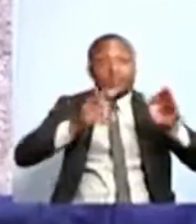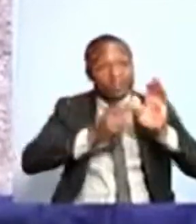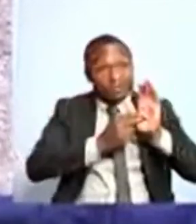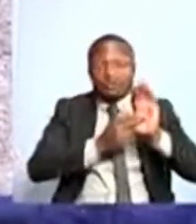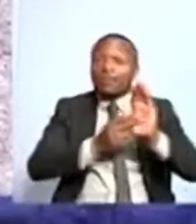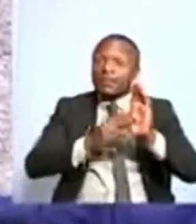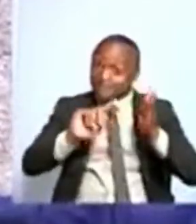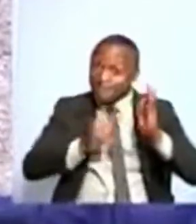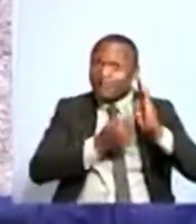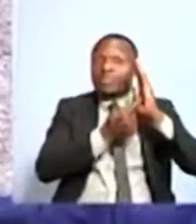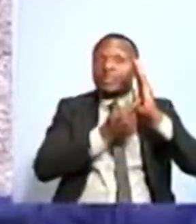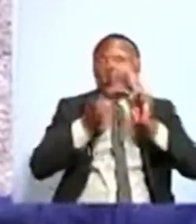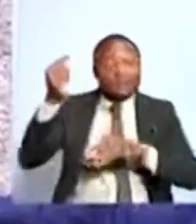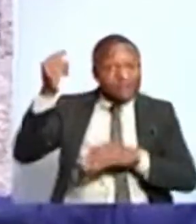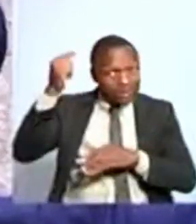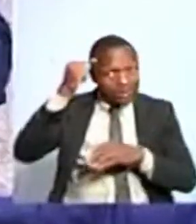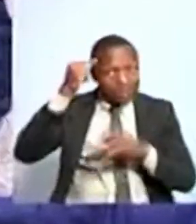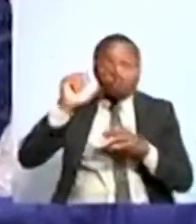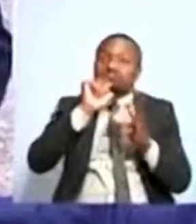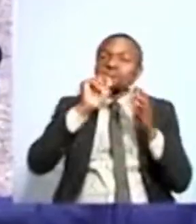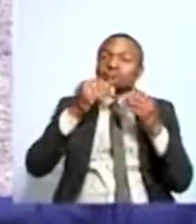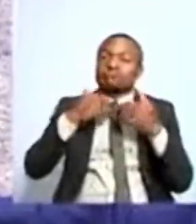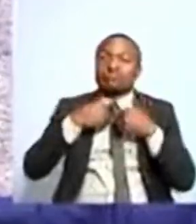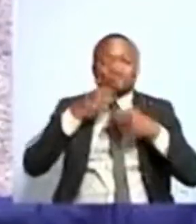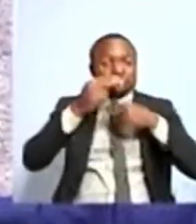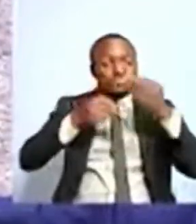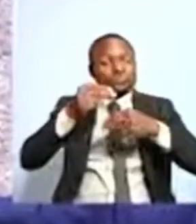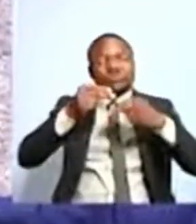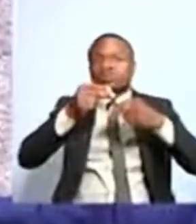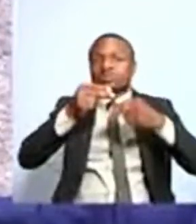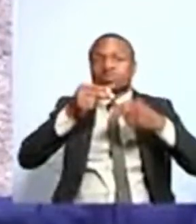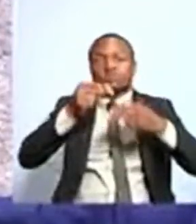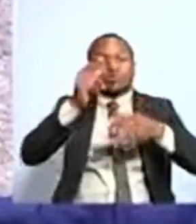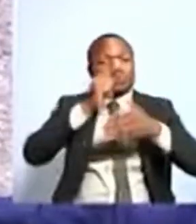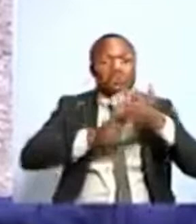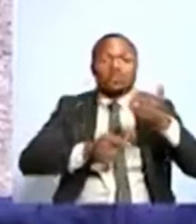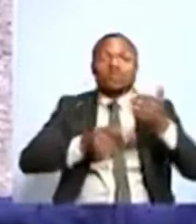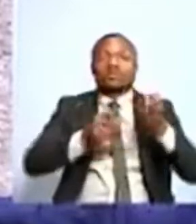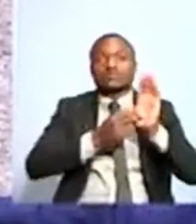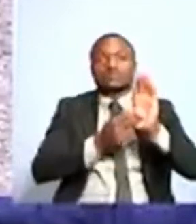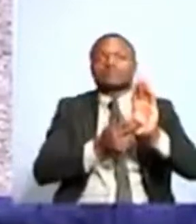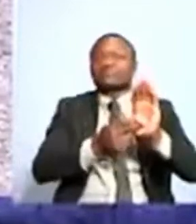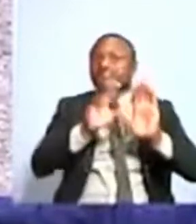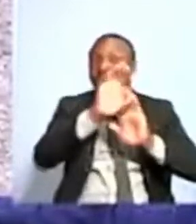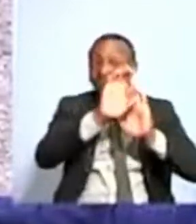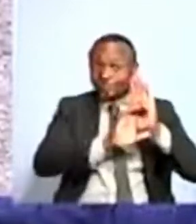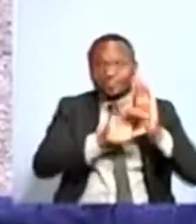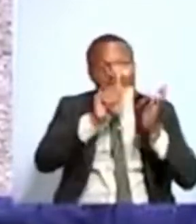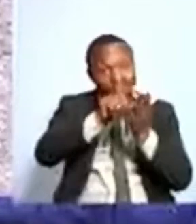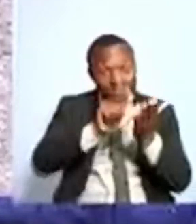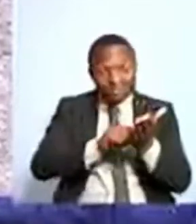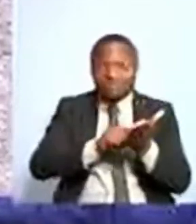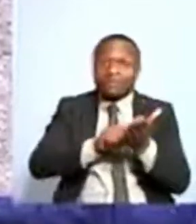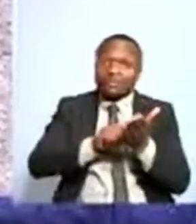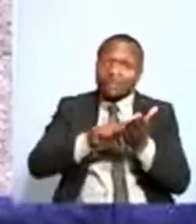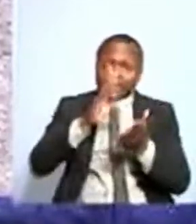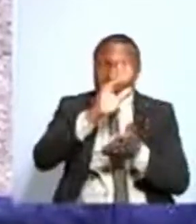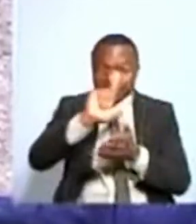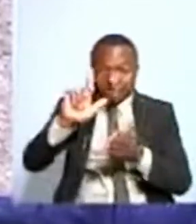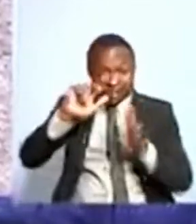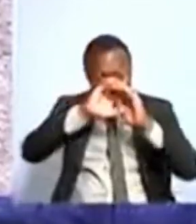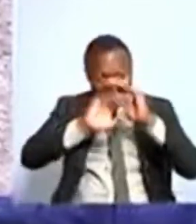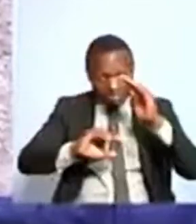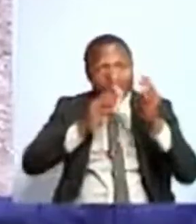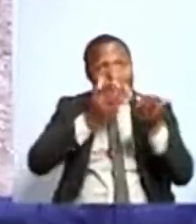point that the word head has got no other meaning beyond what would be attributed to it in the specific law. Let's come to the bill under